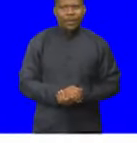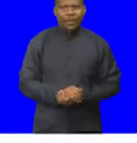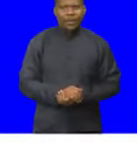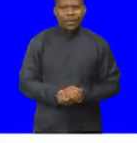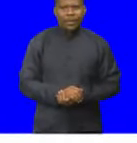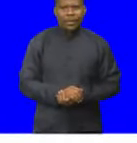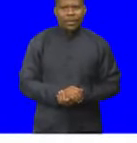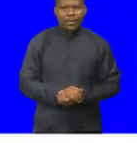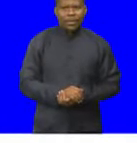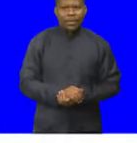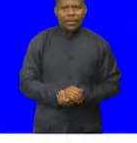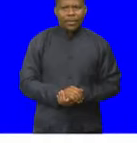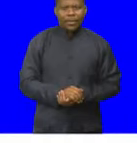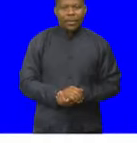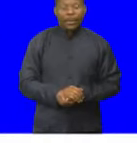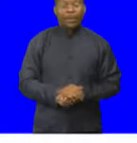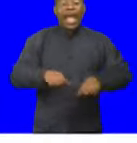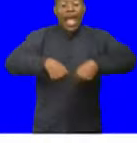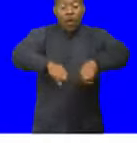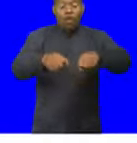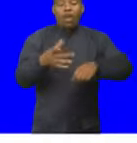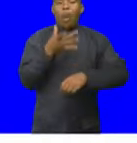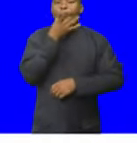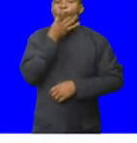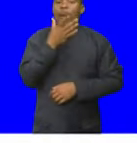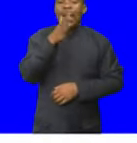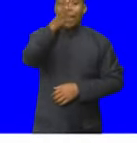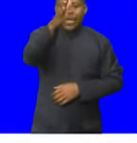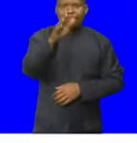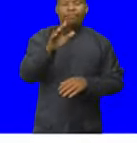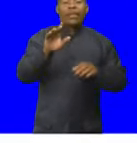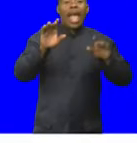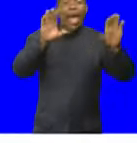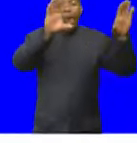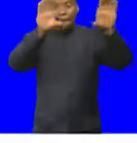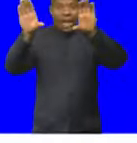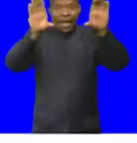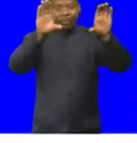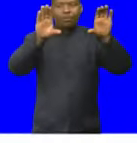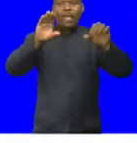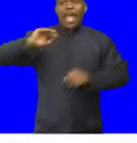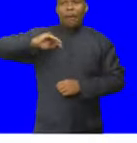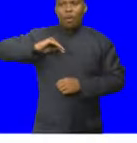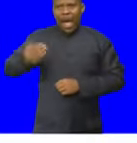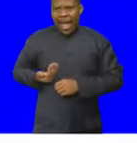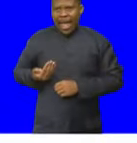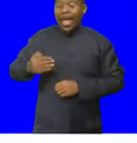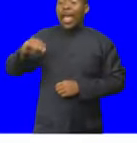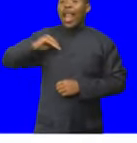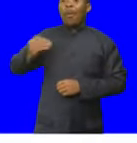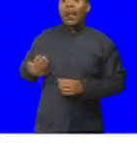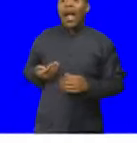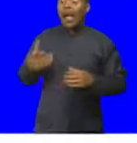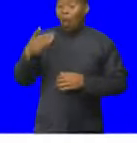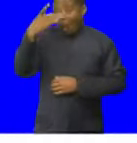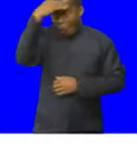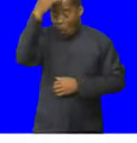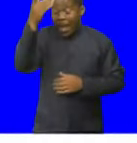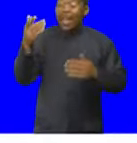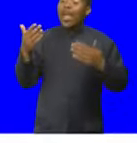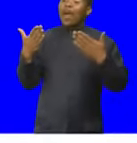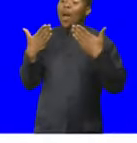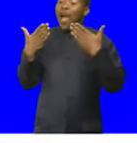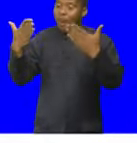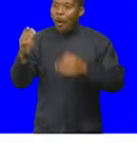Uma ke labathengisa etimakethetha semadla ngembisi ngephansi kwenkundla semadla ngembisi babonga bayagangatha kuhulumende